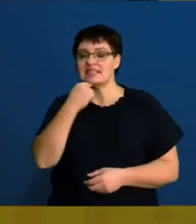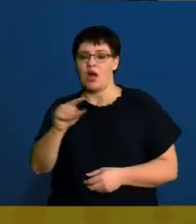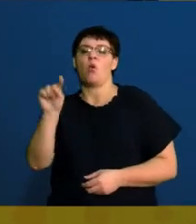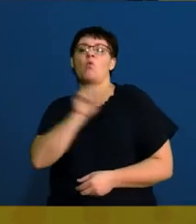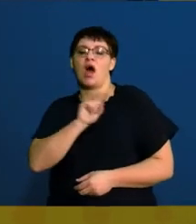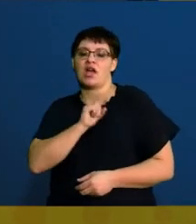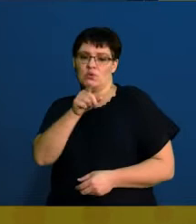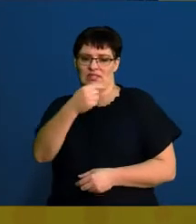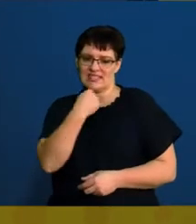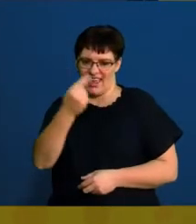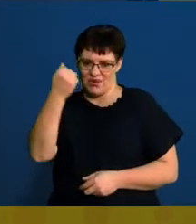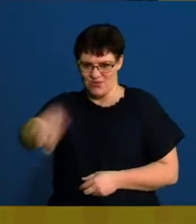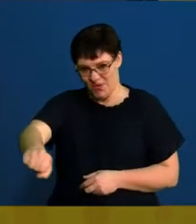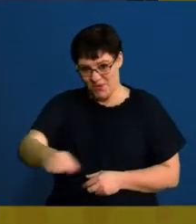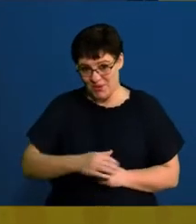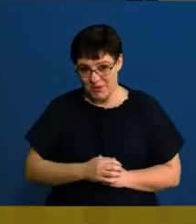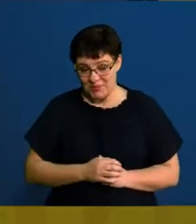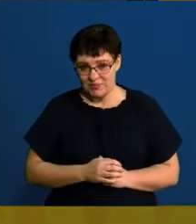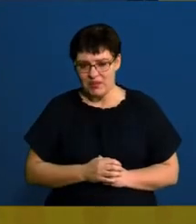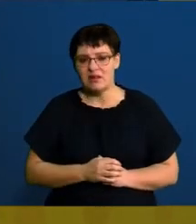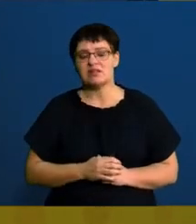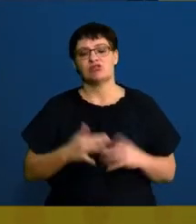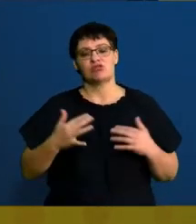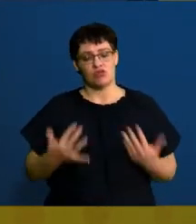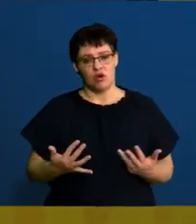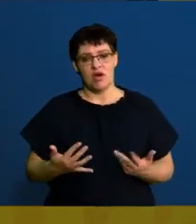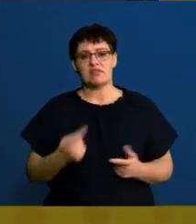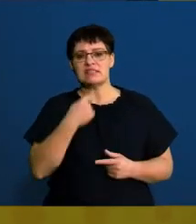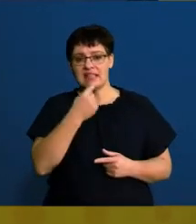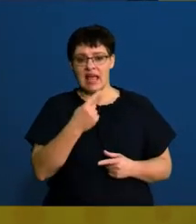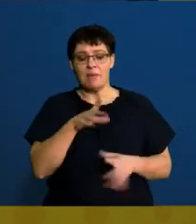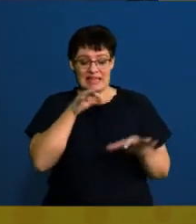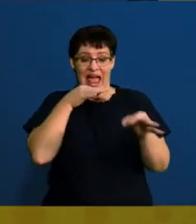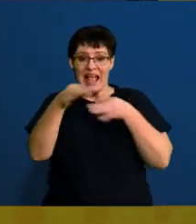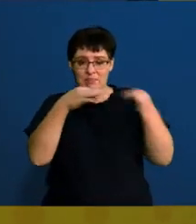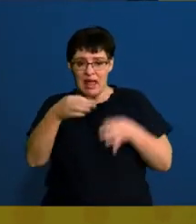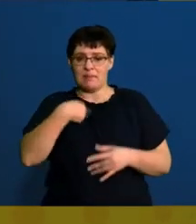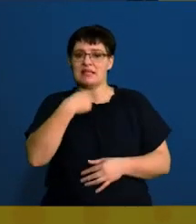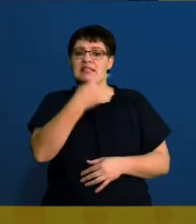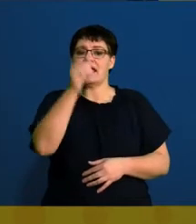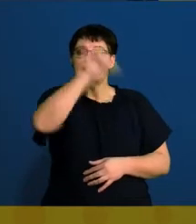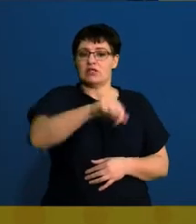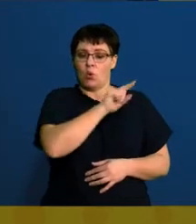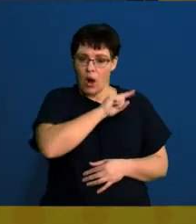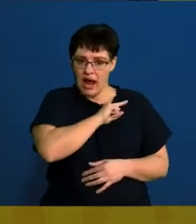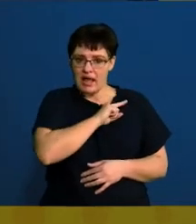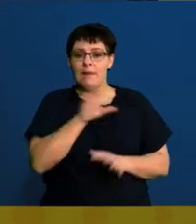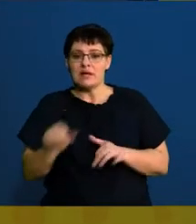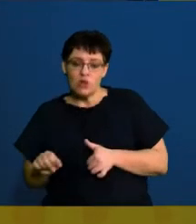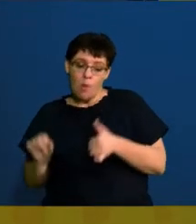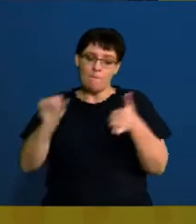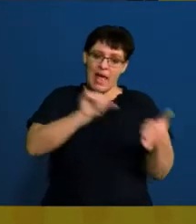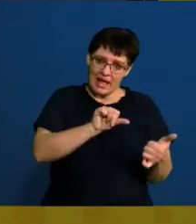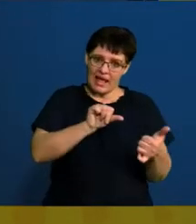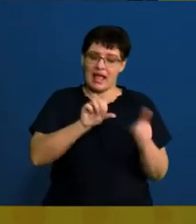at reasons why we don't agree with this. And obviously when it says substantiate your answer, you have to go back to the